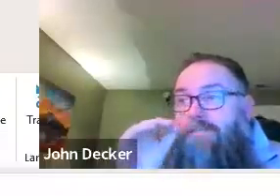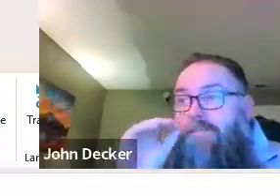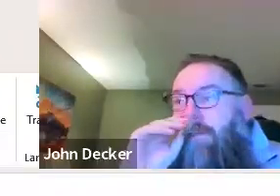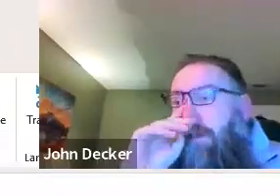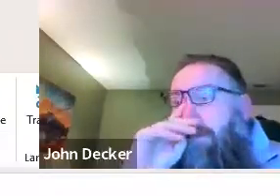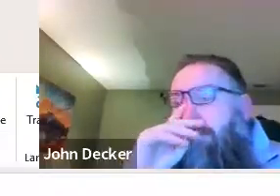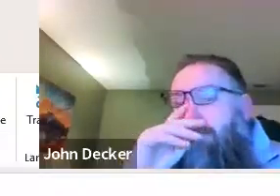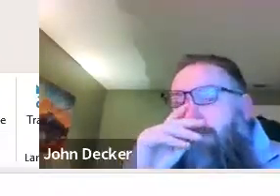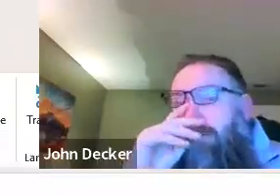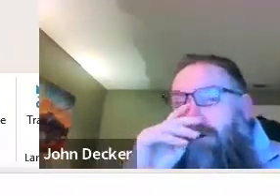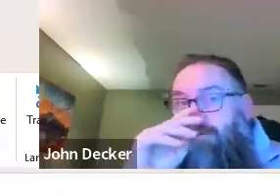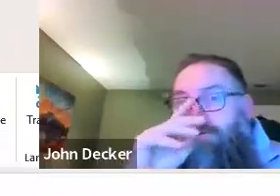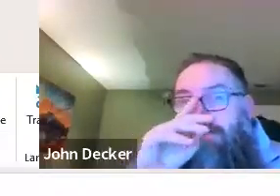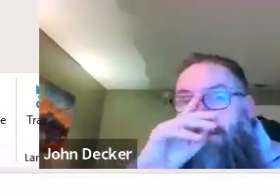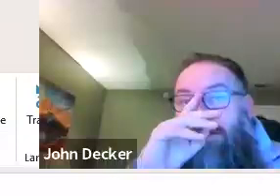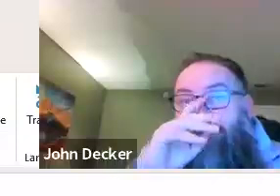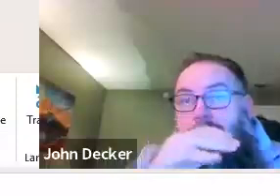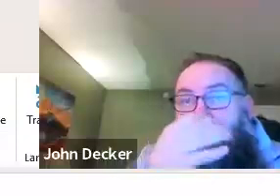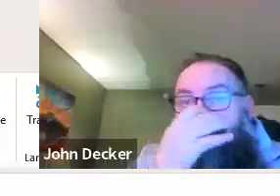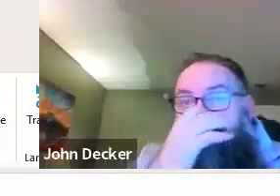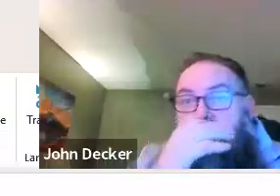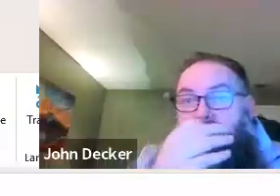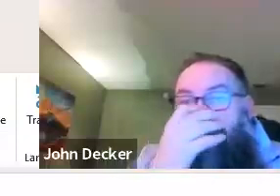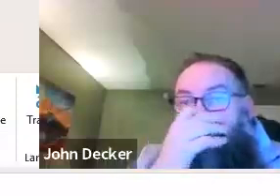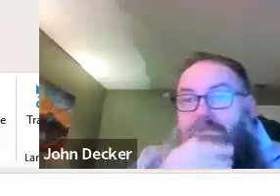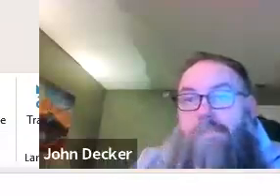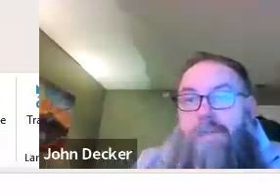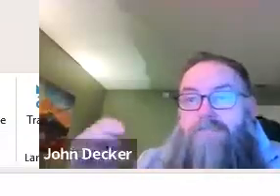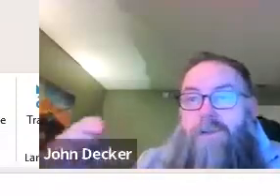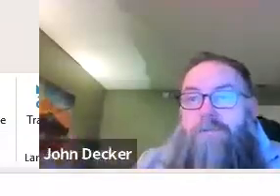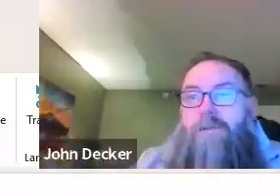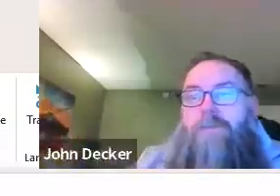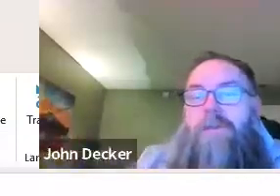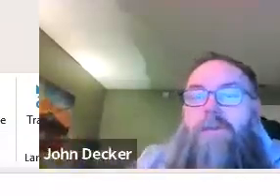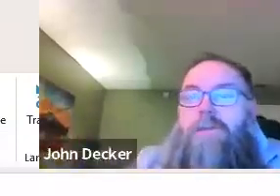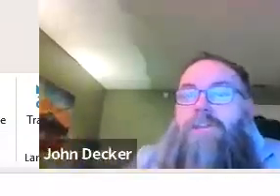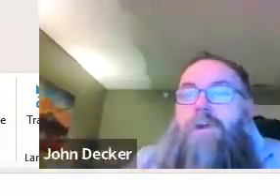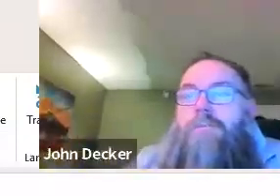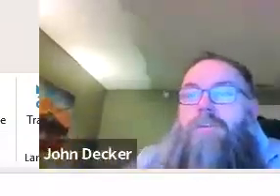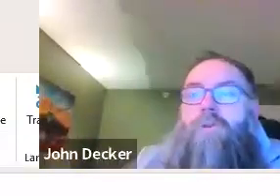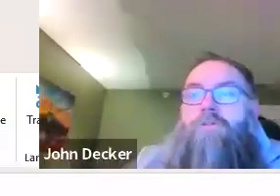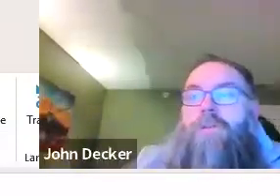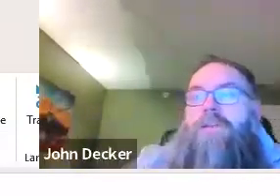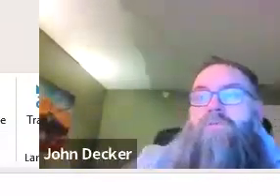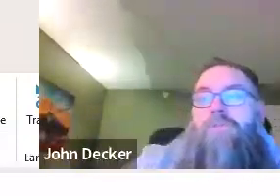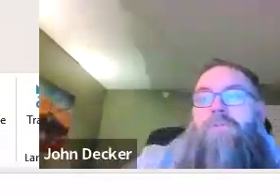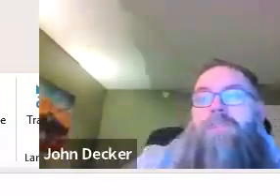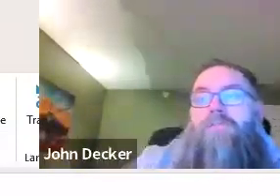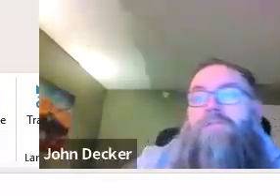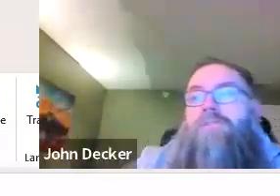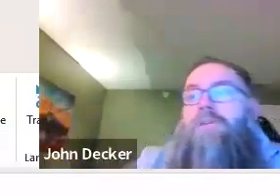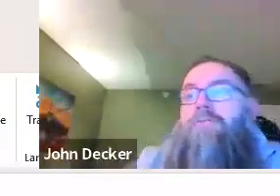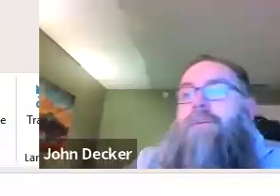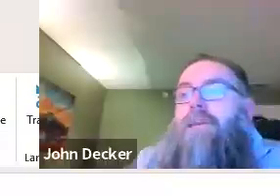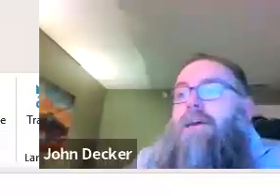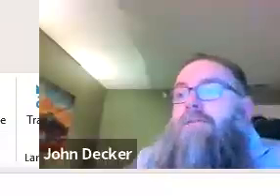quality incentives in addition to rate models. Keep an eye on the department's events webpage for upcoming QIP workgroup meetings. Workgroup